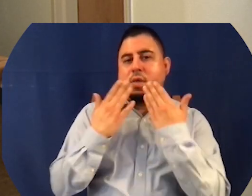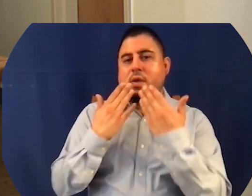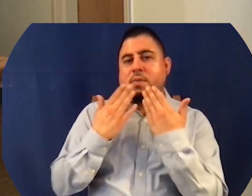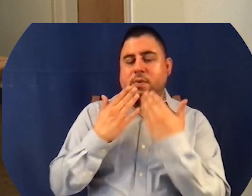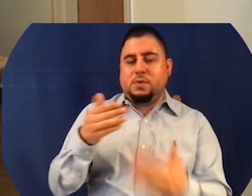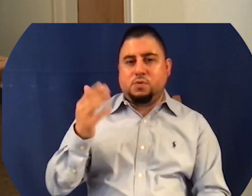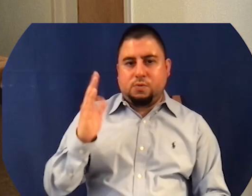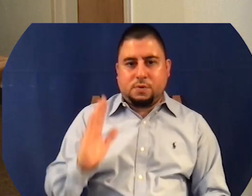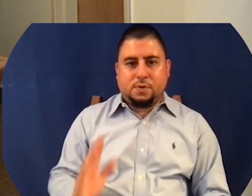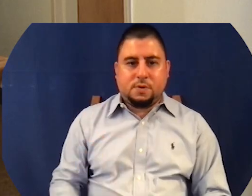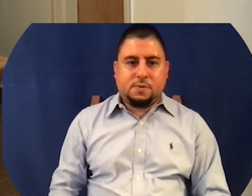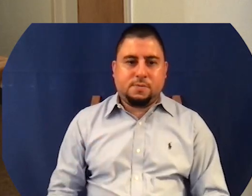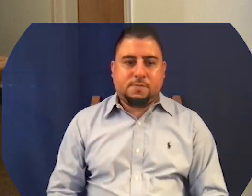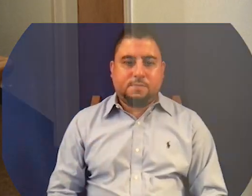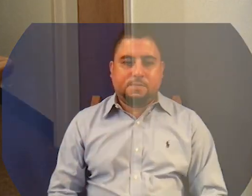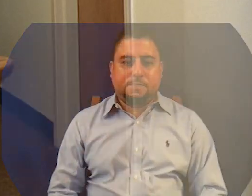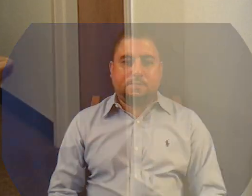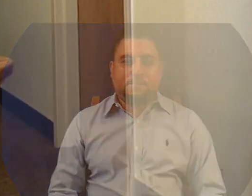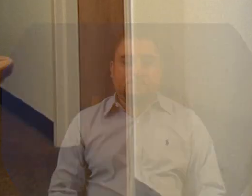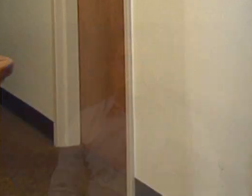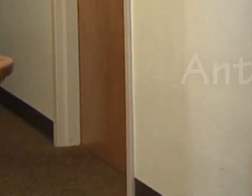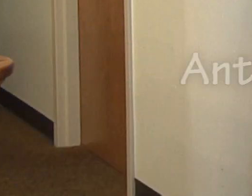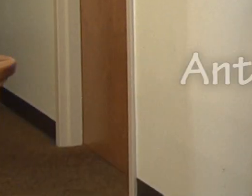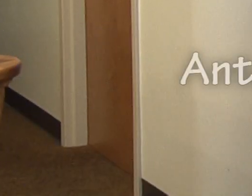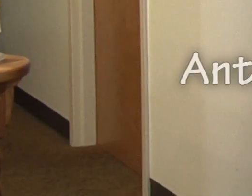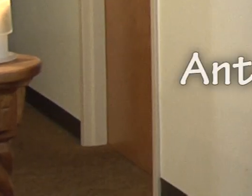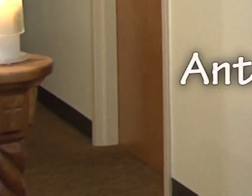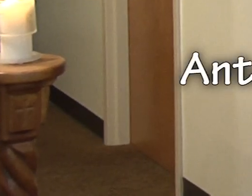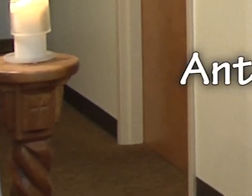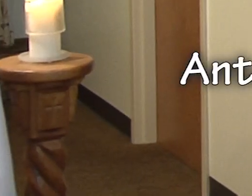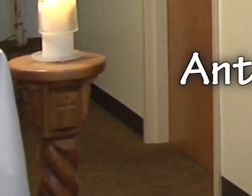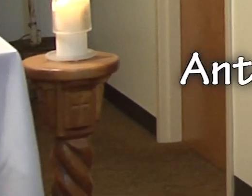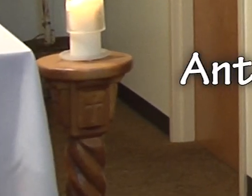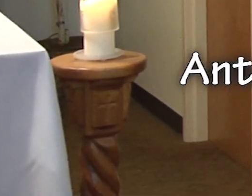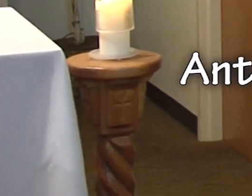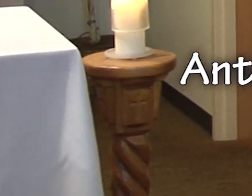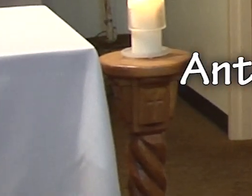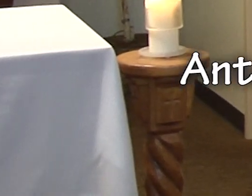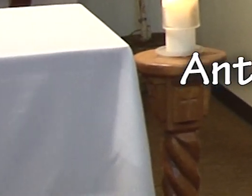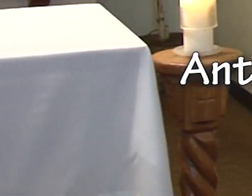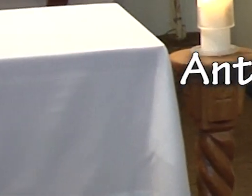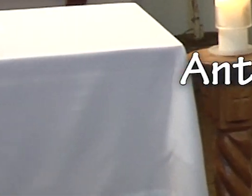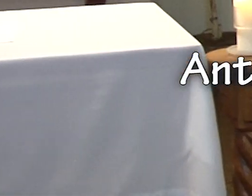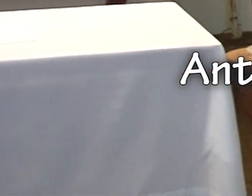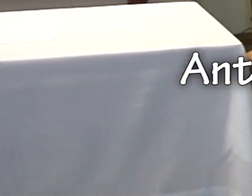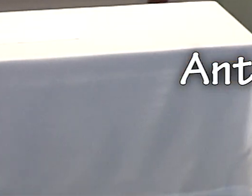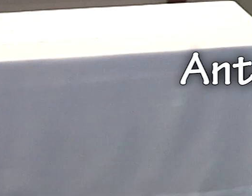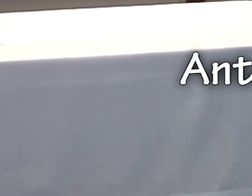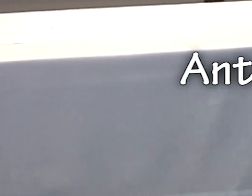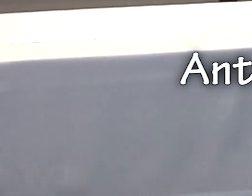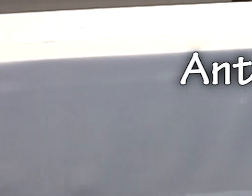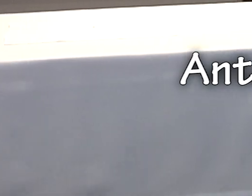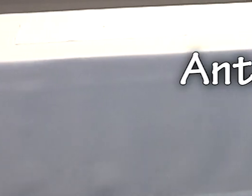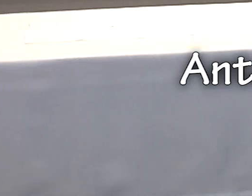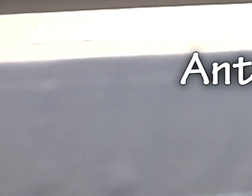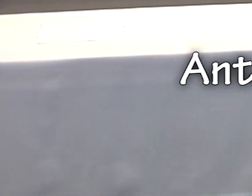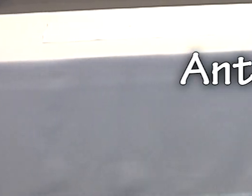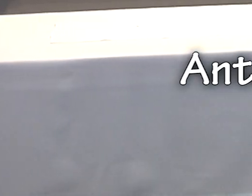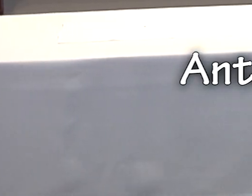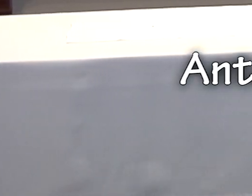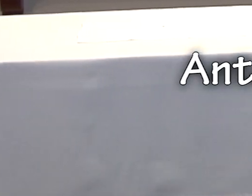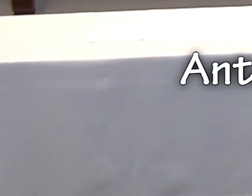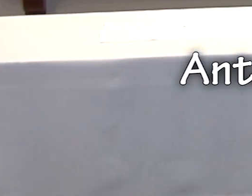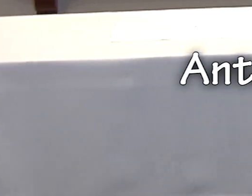be to God. Lead me, Lord, lead me, Lord, by the light